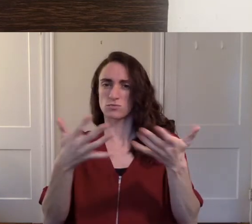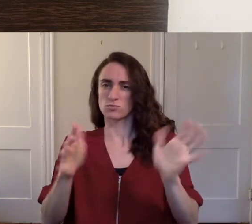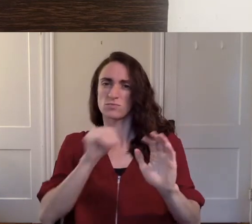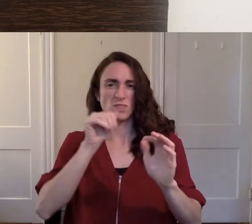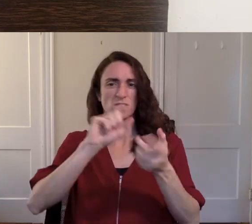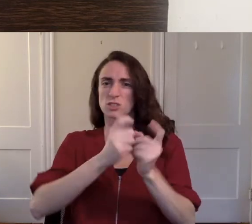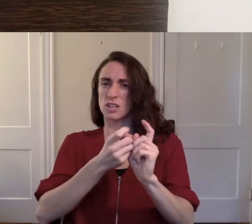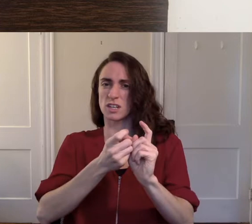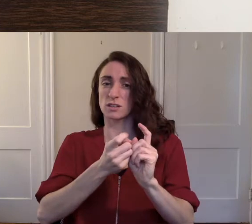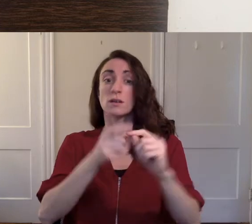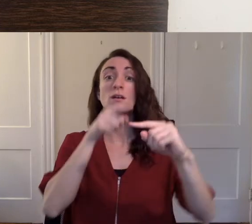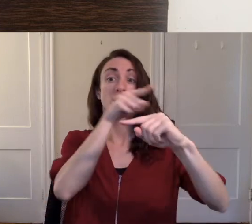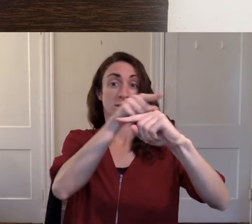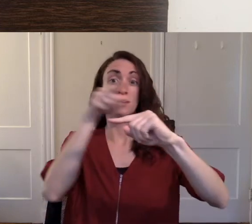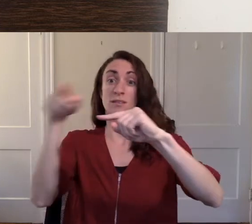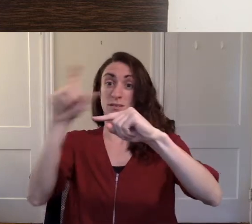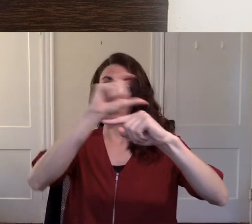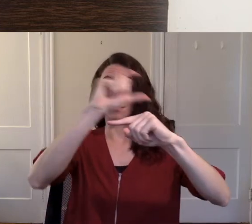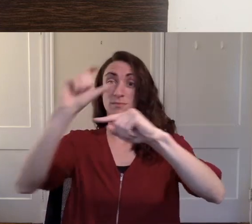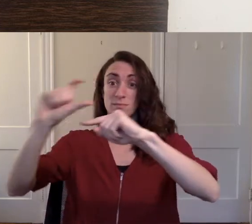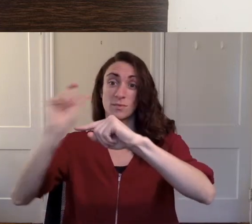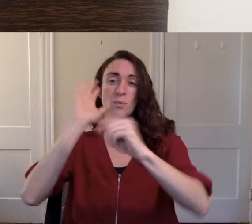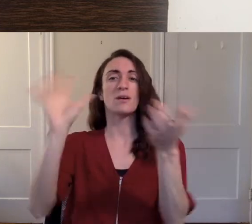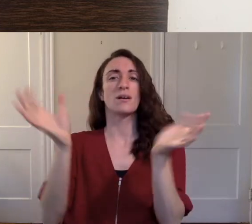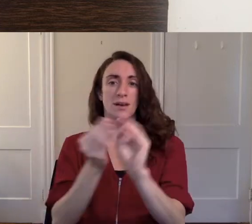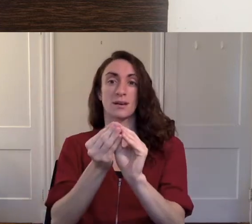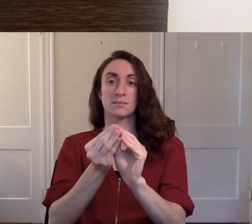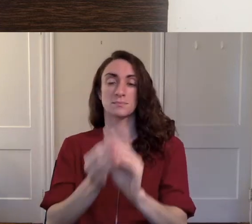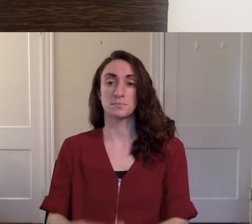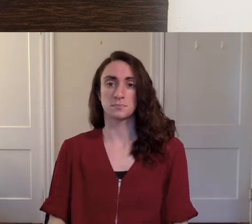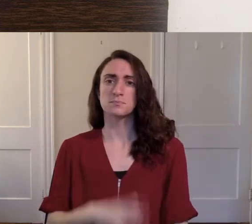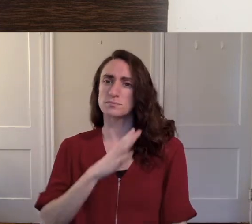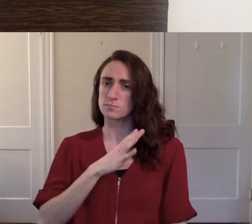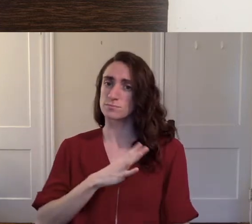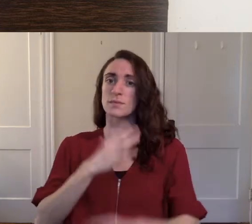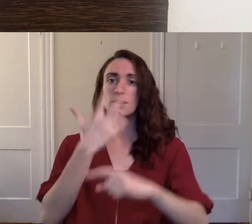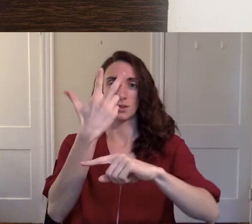didn't change. It stayed an 8 because it's just talking about the size of the piece.